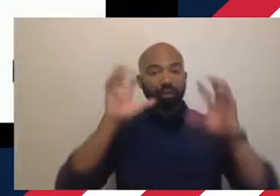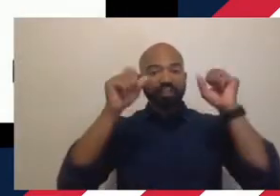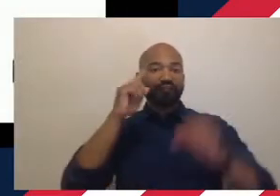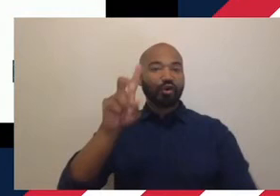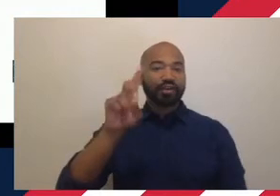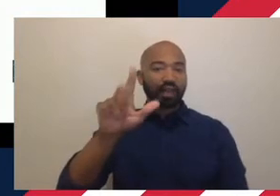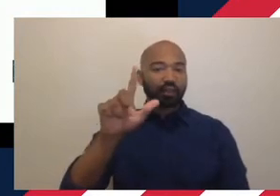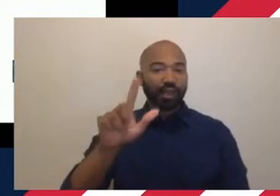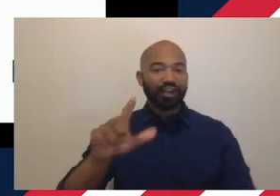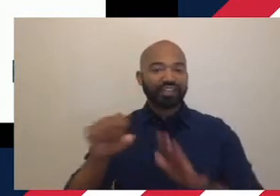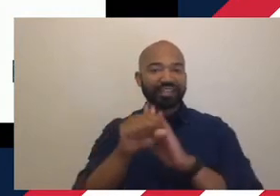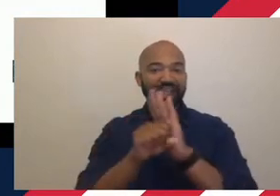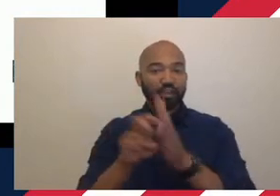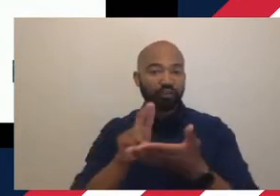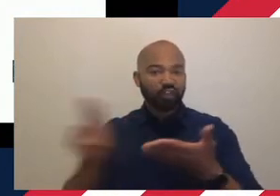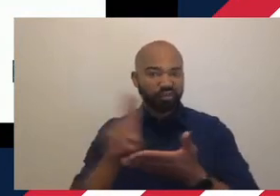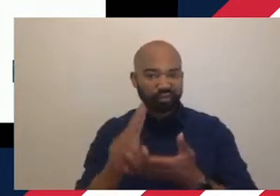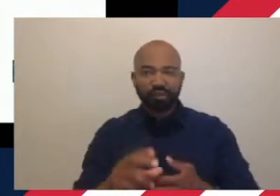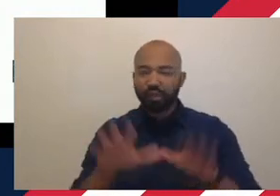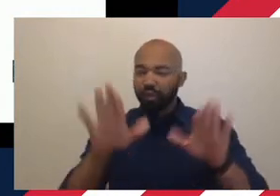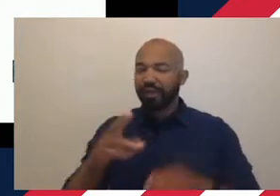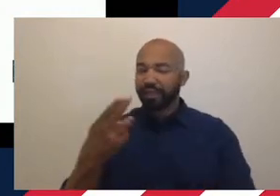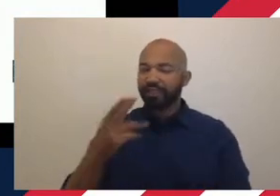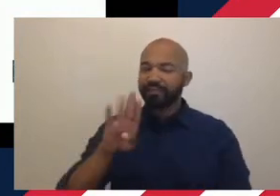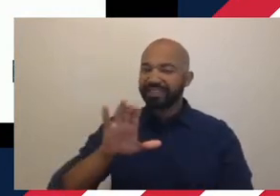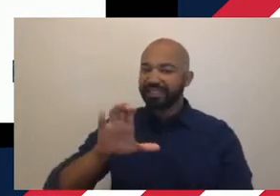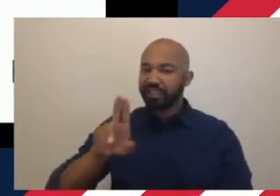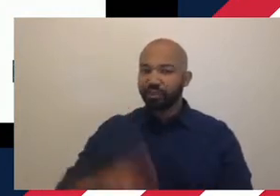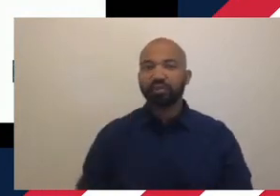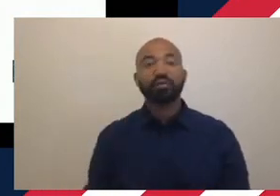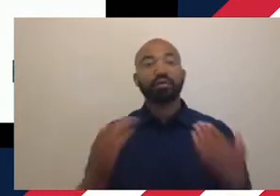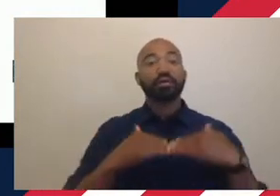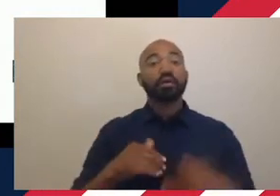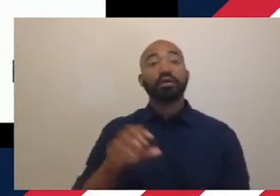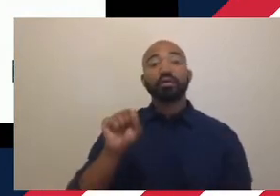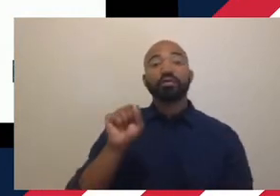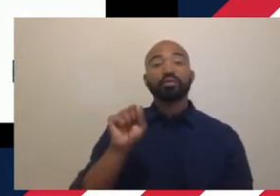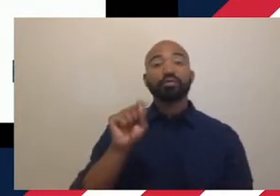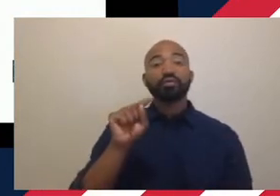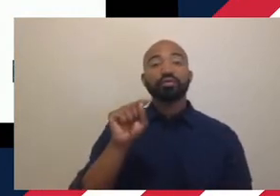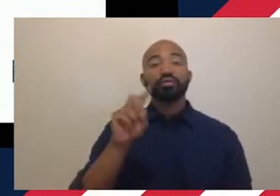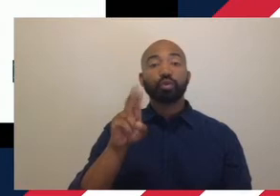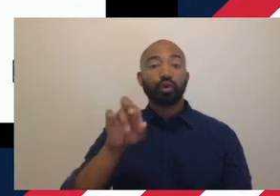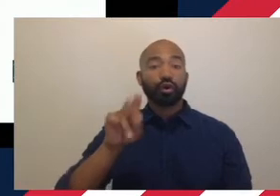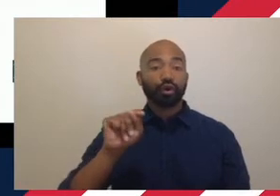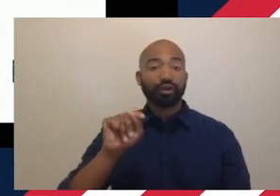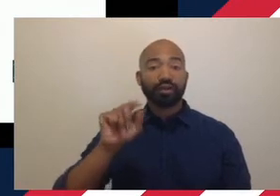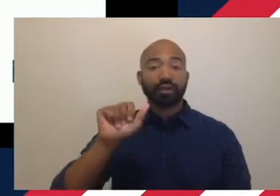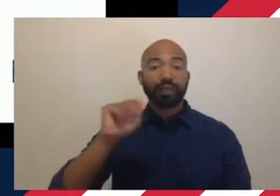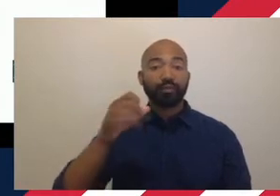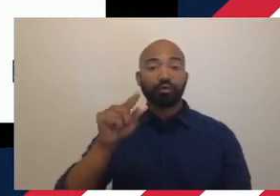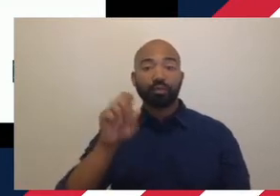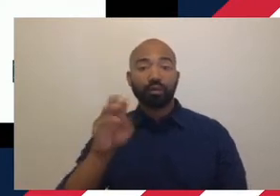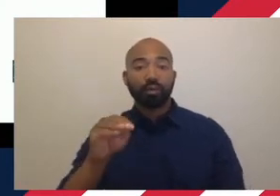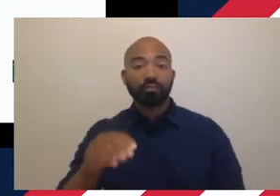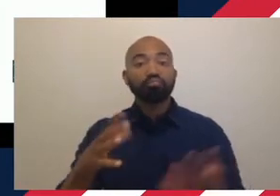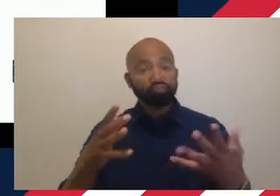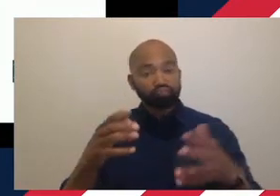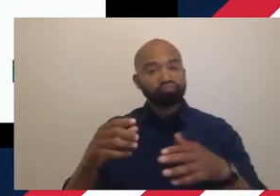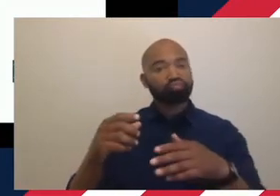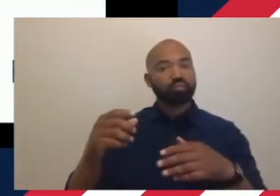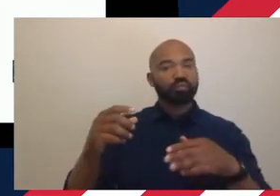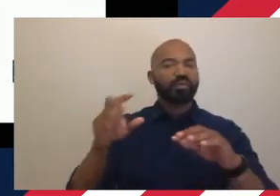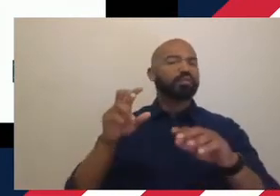of our great HBCUs. Stuart Applebaum is the president of the Retail, Wholesale, and Department Store